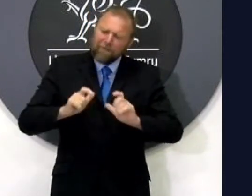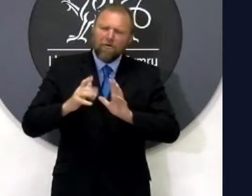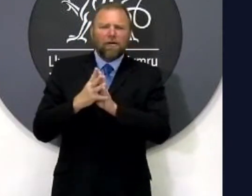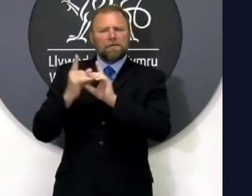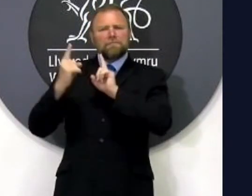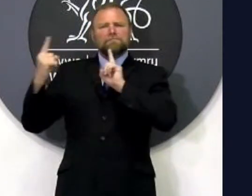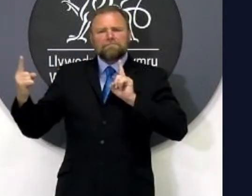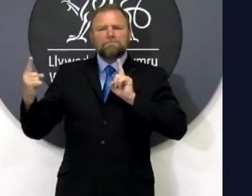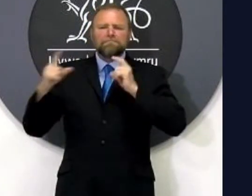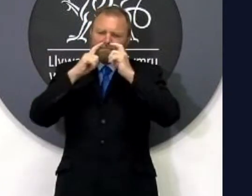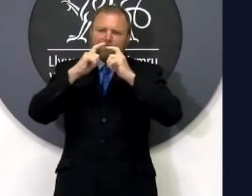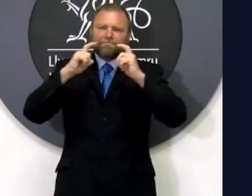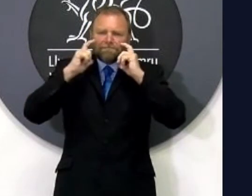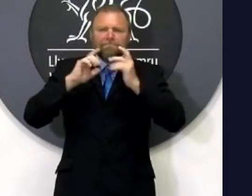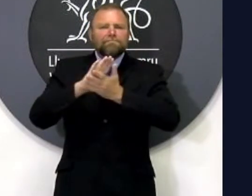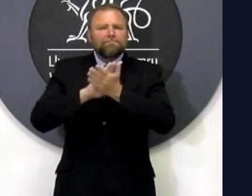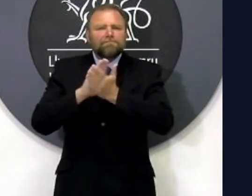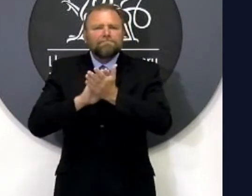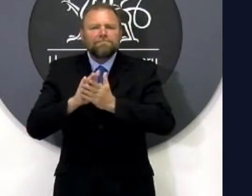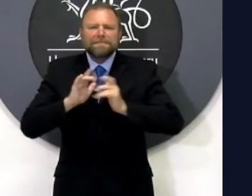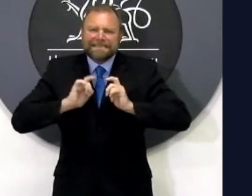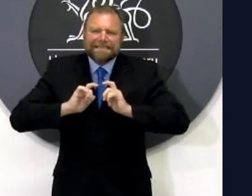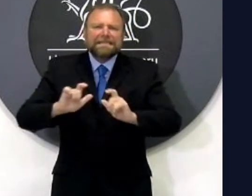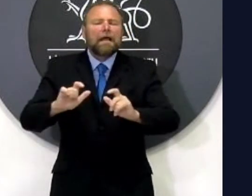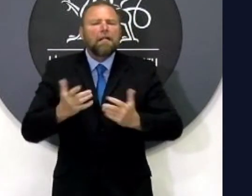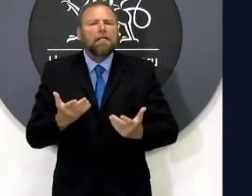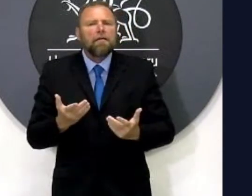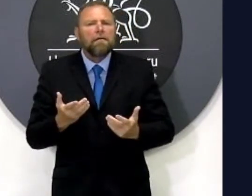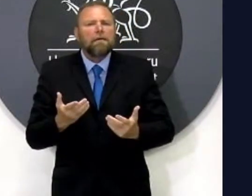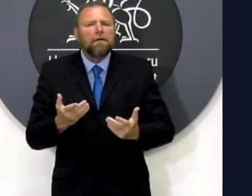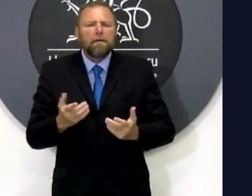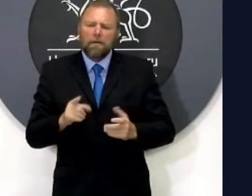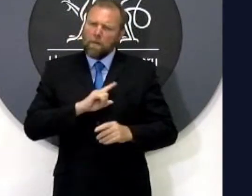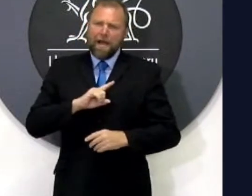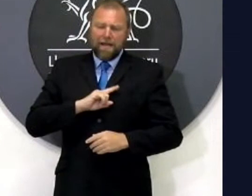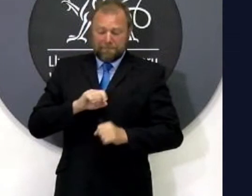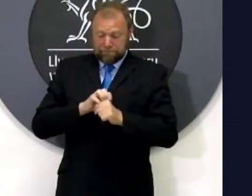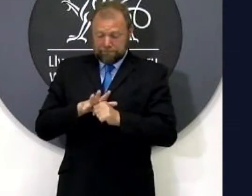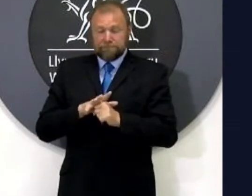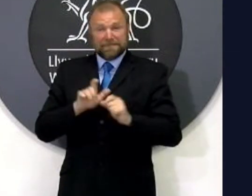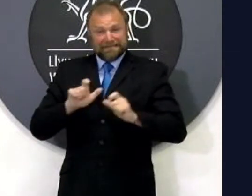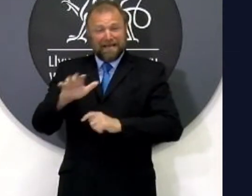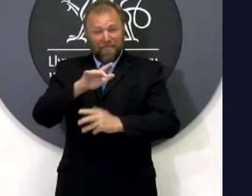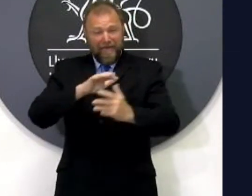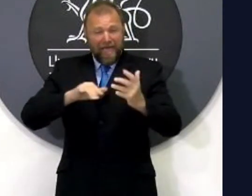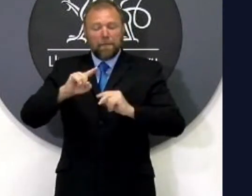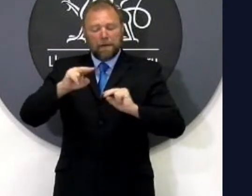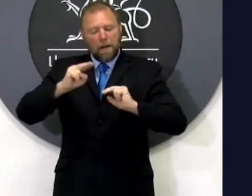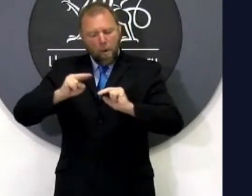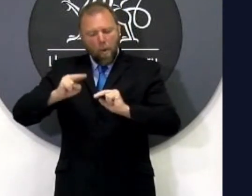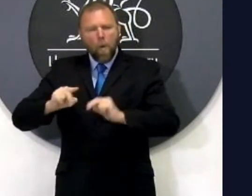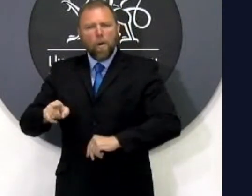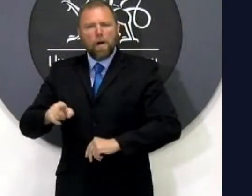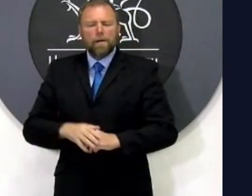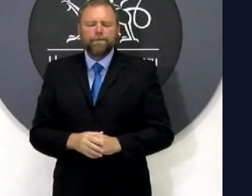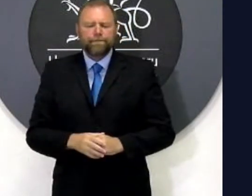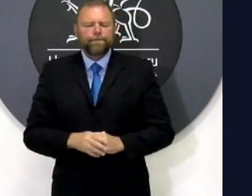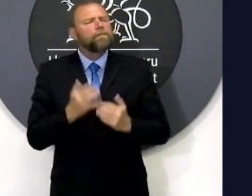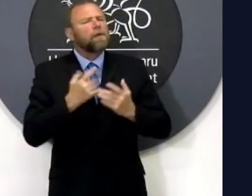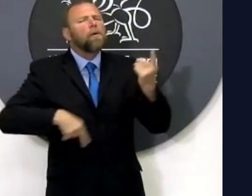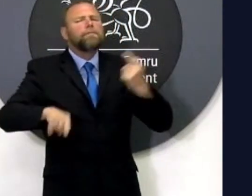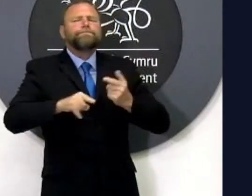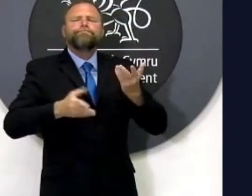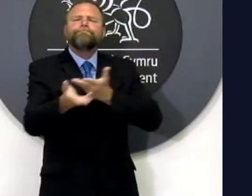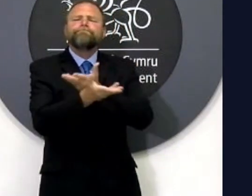being in order to keep cases low. There's been a lot of attention on international travel over the past